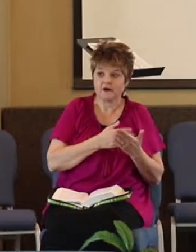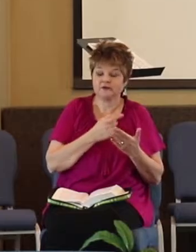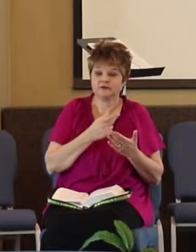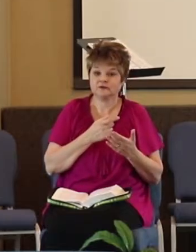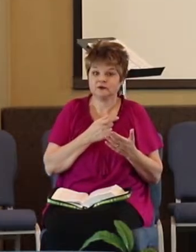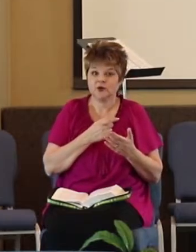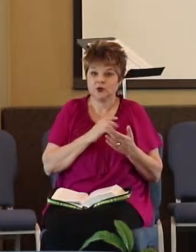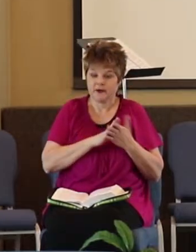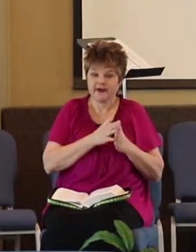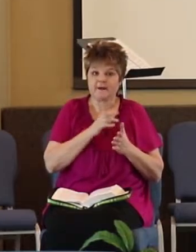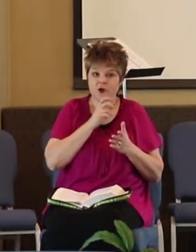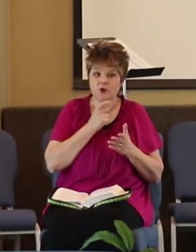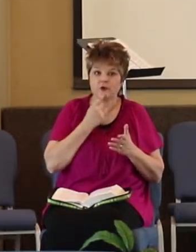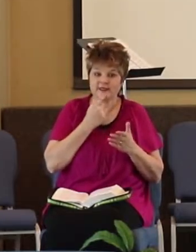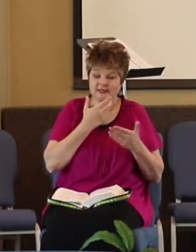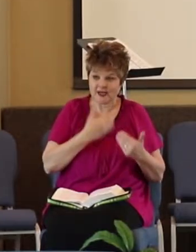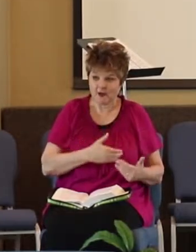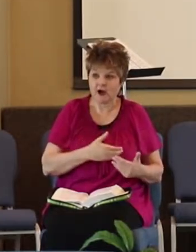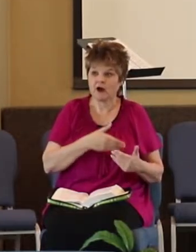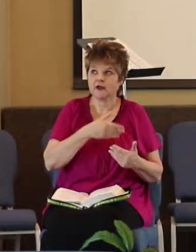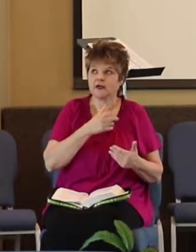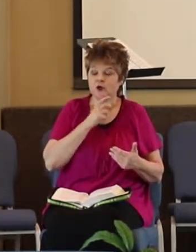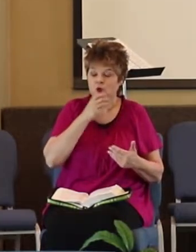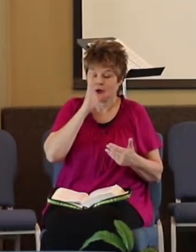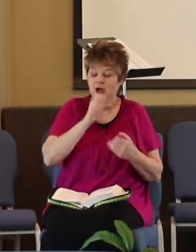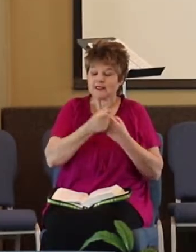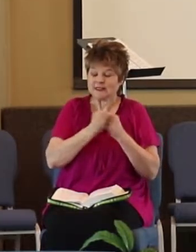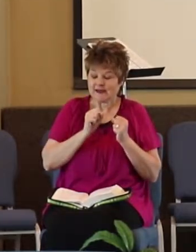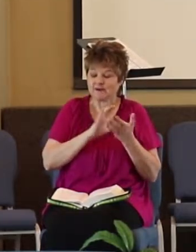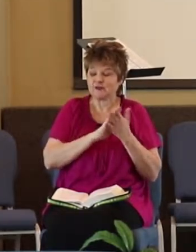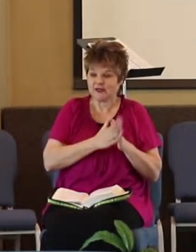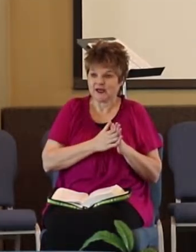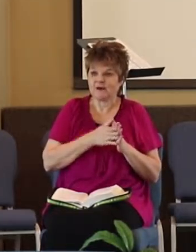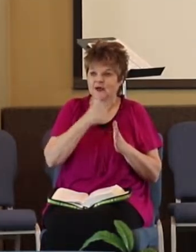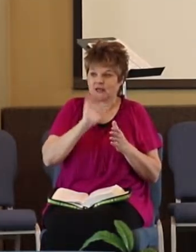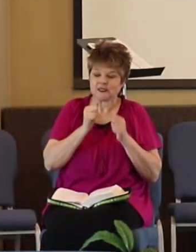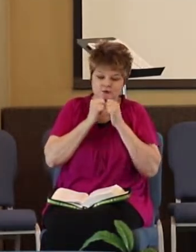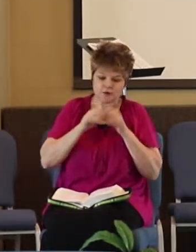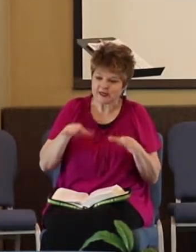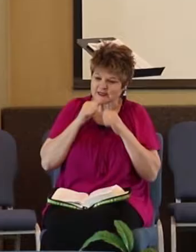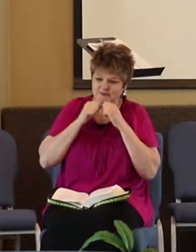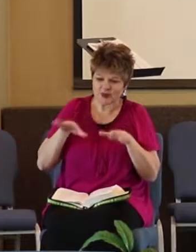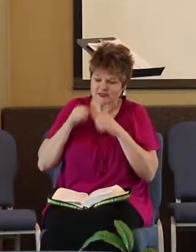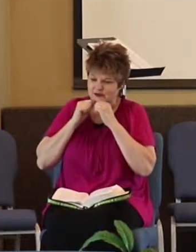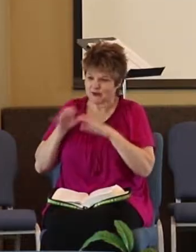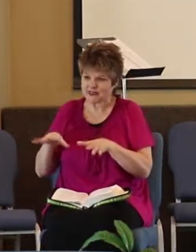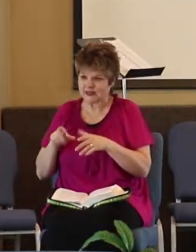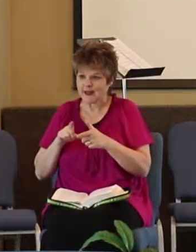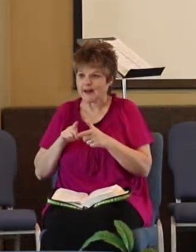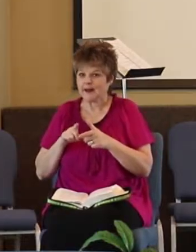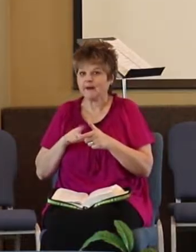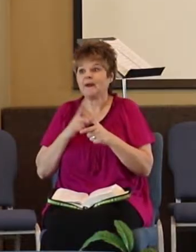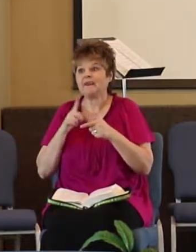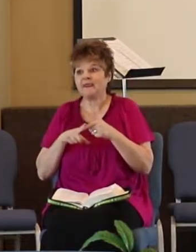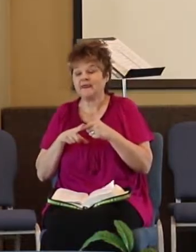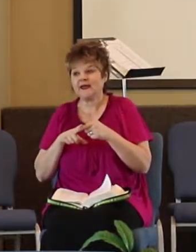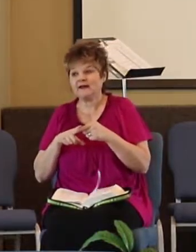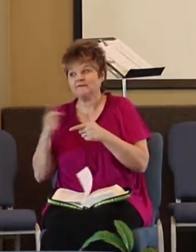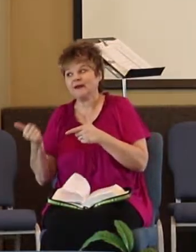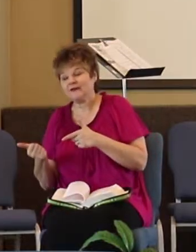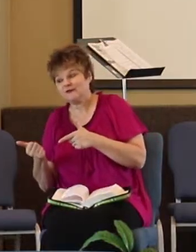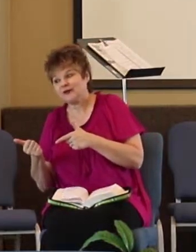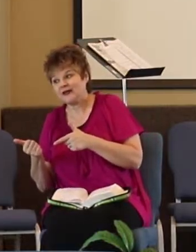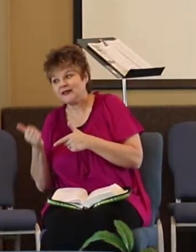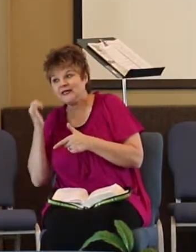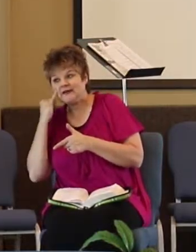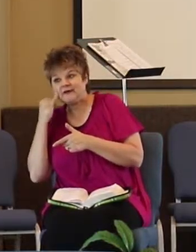are, when we are who God saved us to be, God says, blessing, blessing, blessing. But the flip side of that coin is even